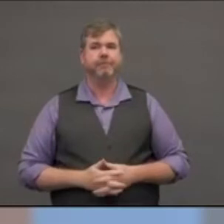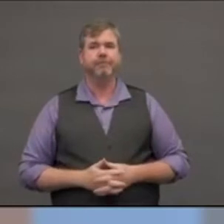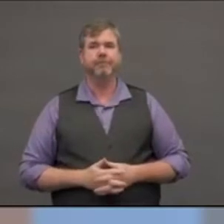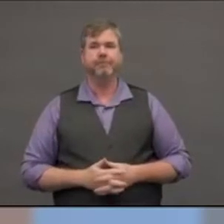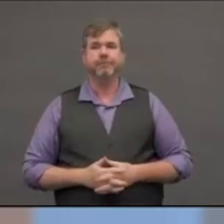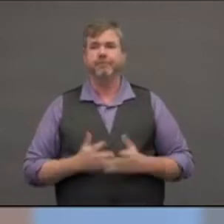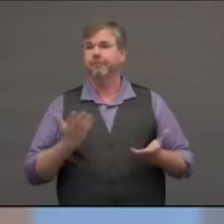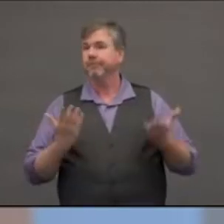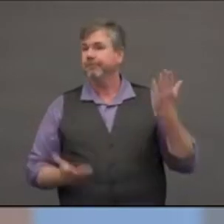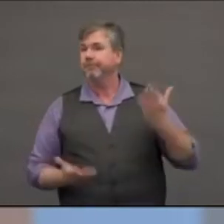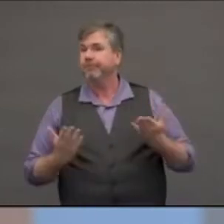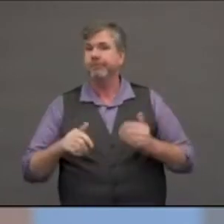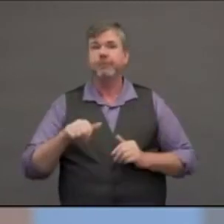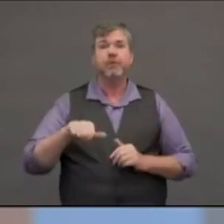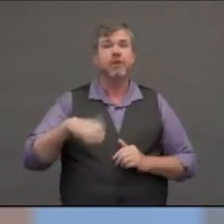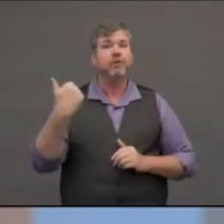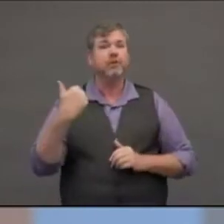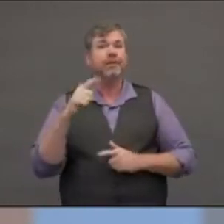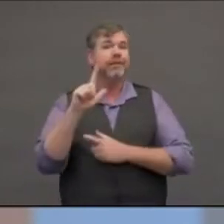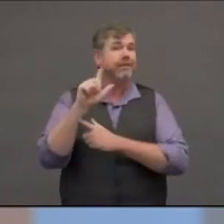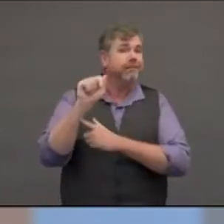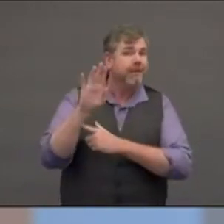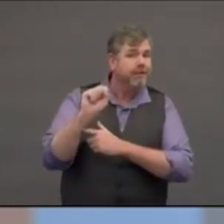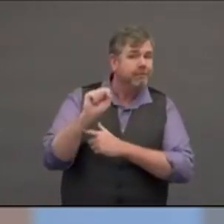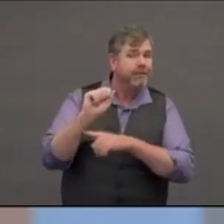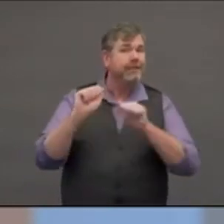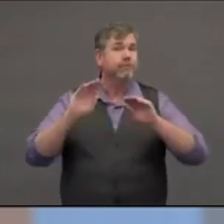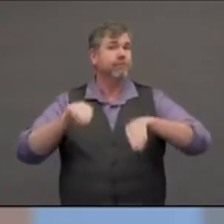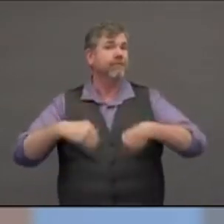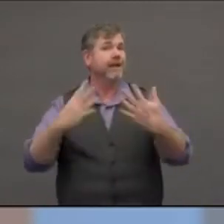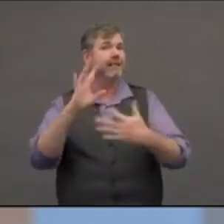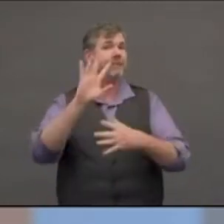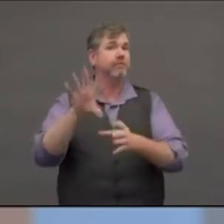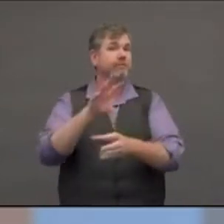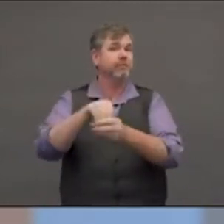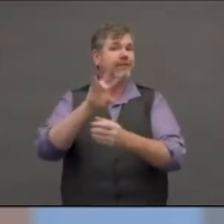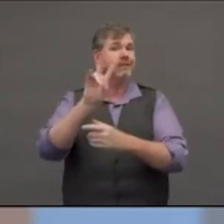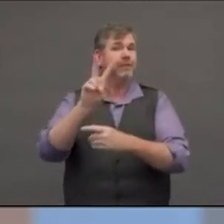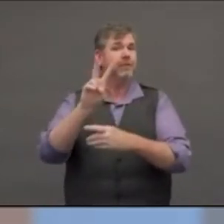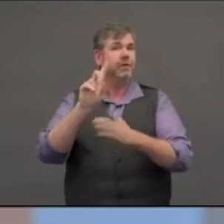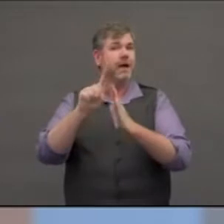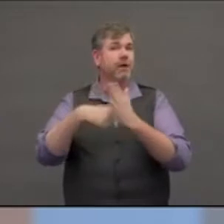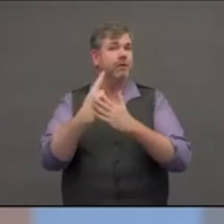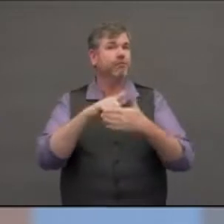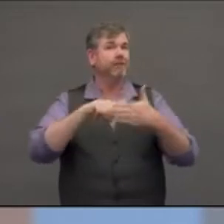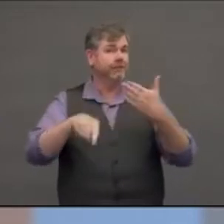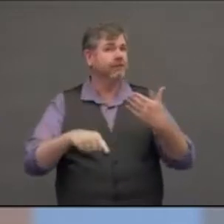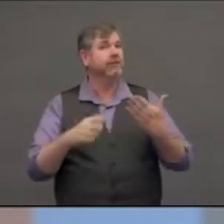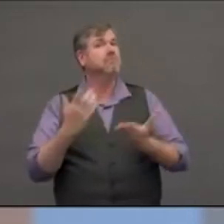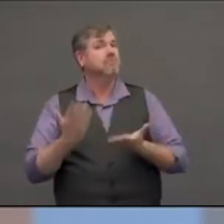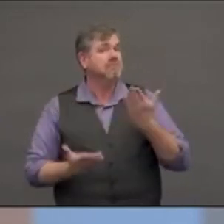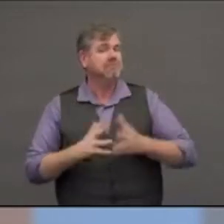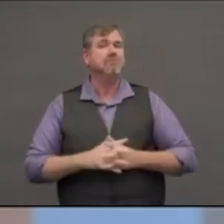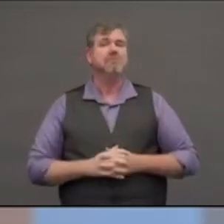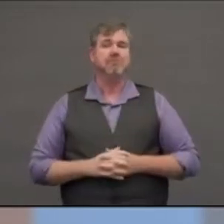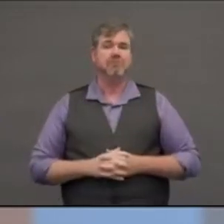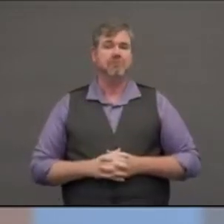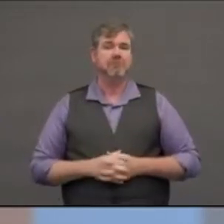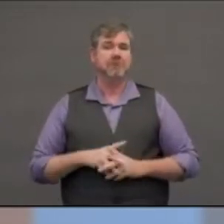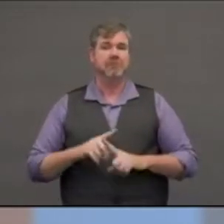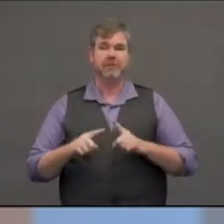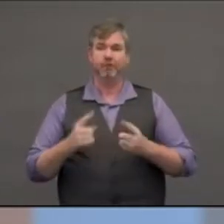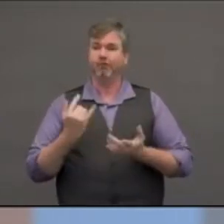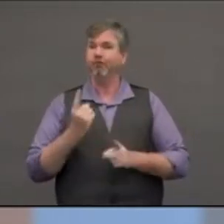so forth out there that can provide a 72-hour turnaround. It's just at this time we do not have that